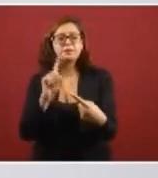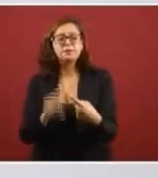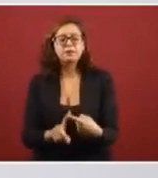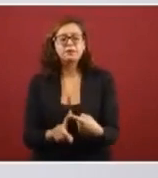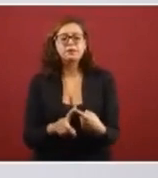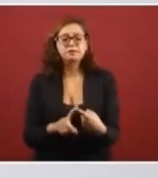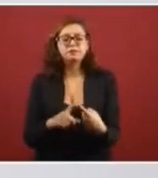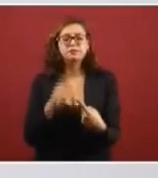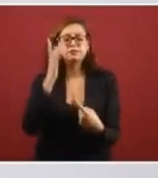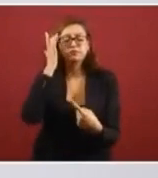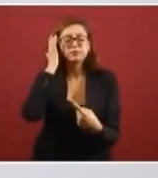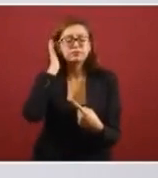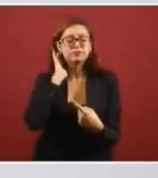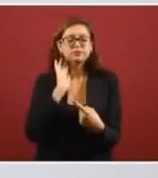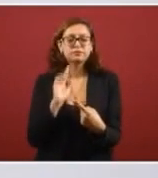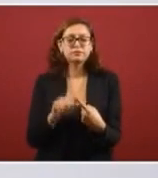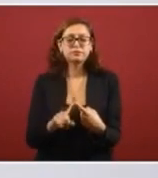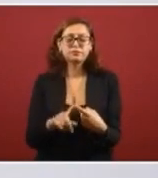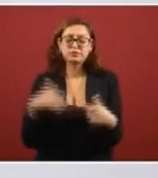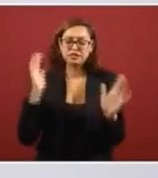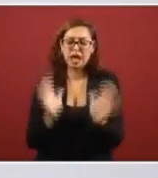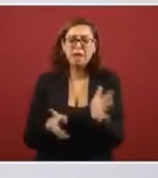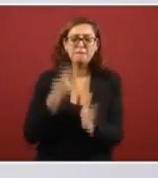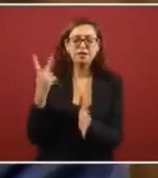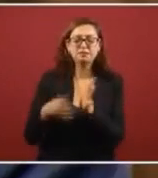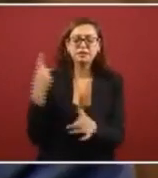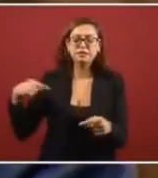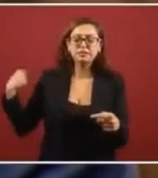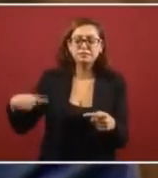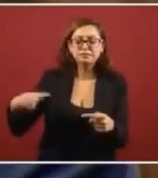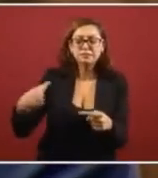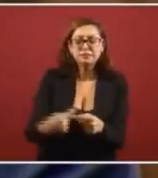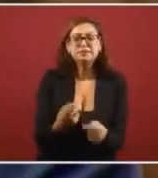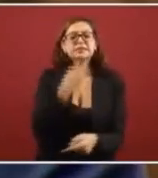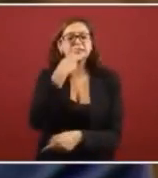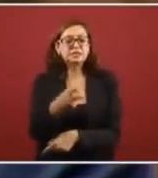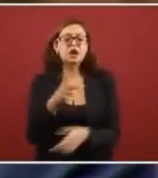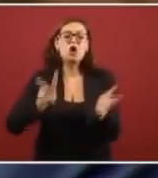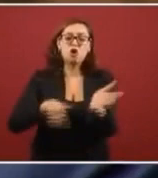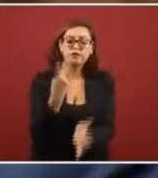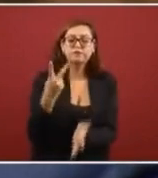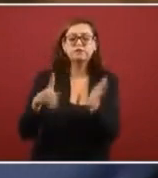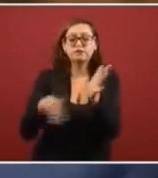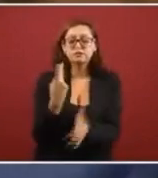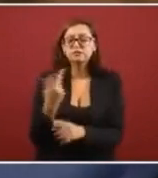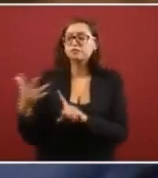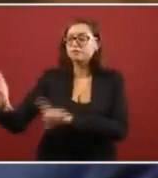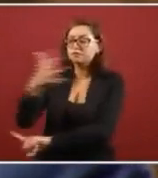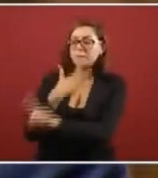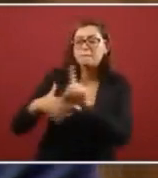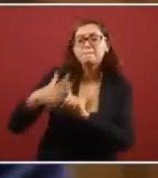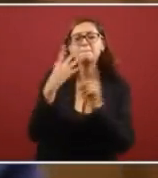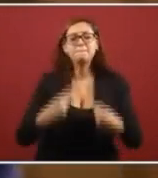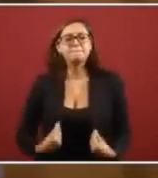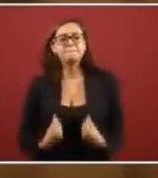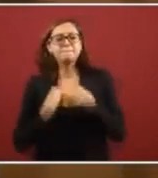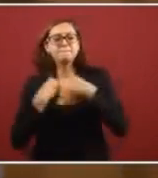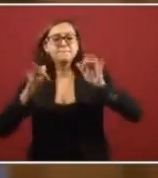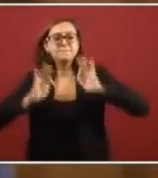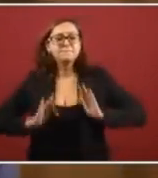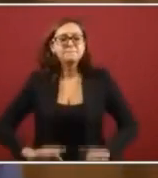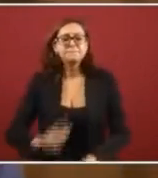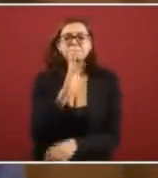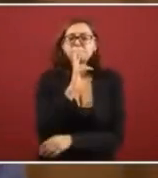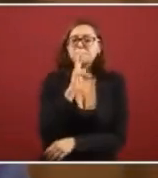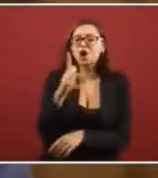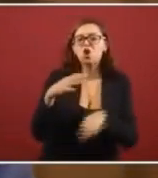of protection of the people and I repeat better conditions for life